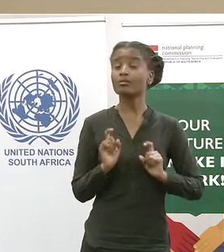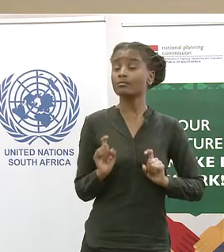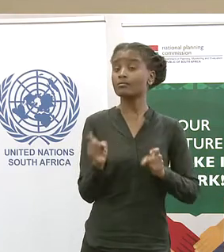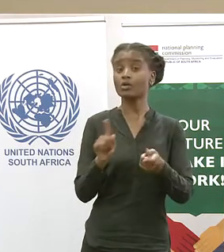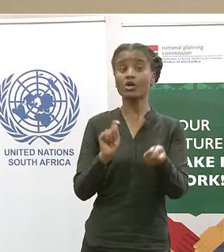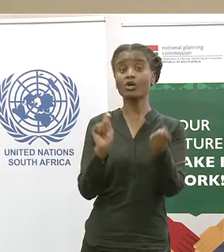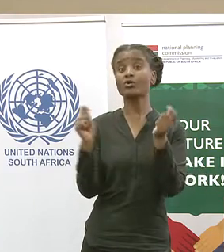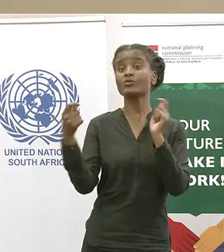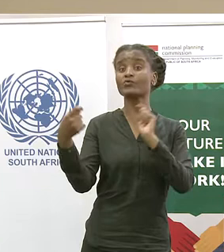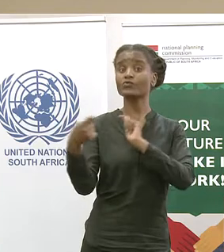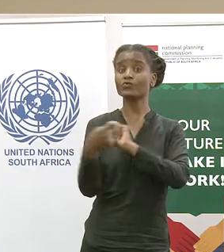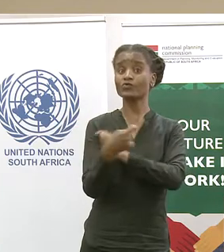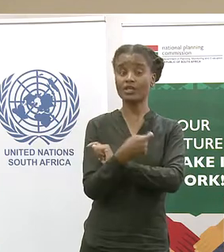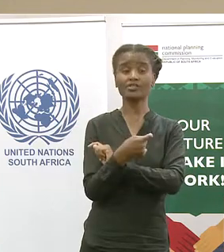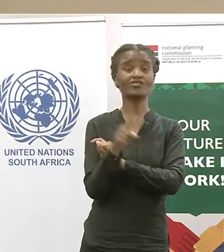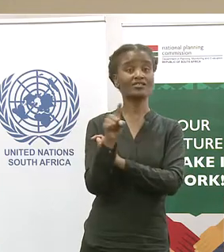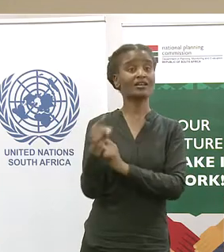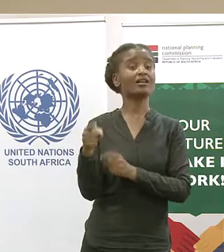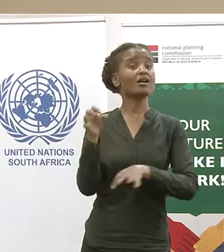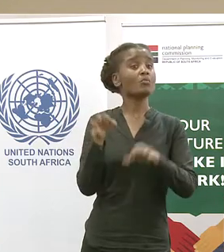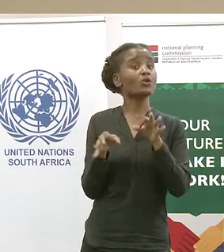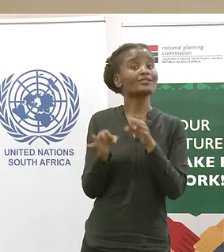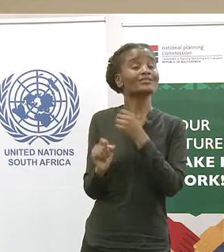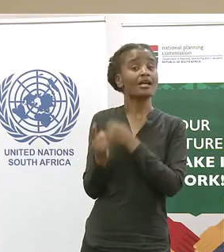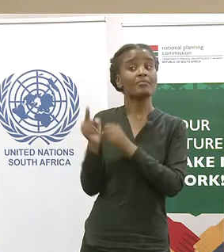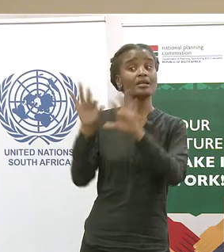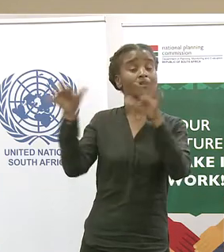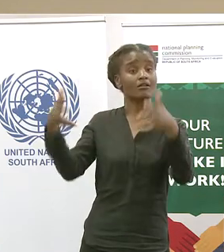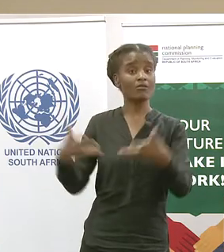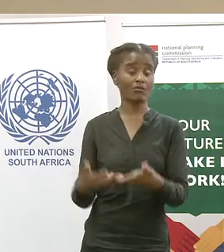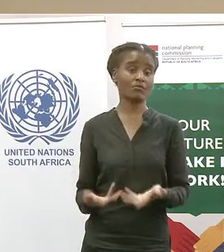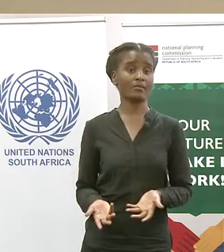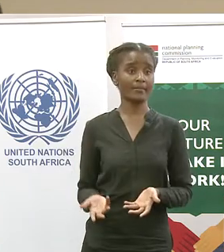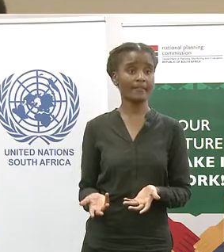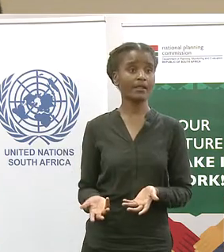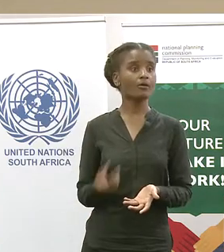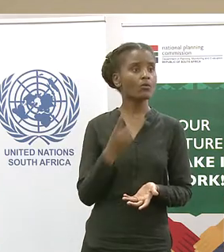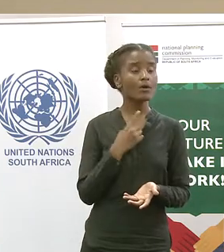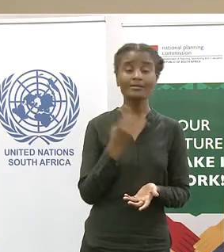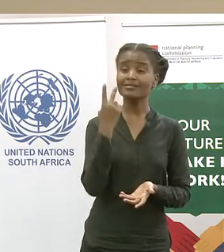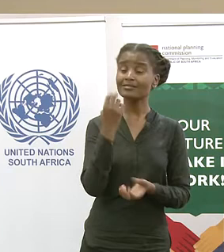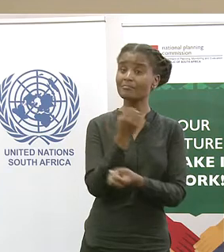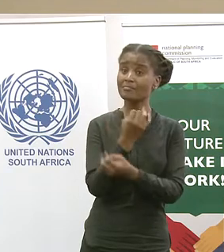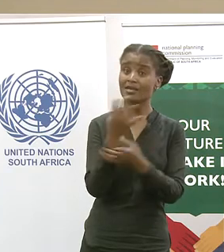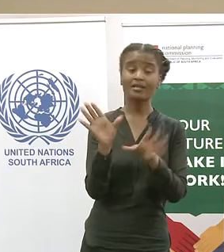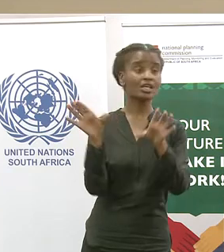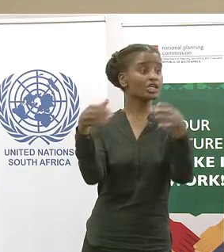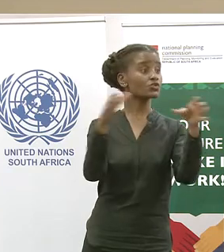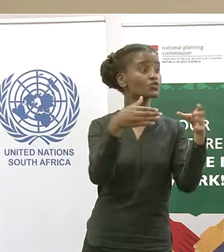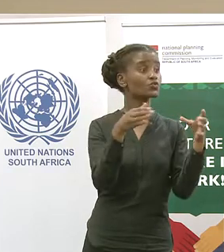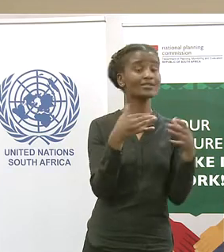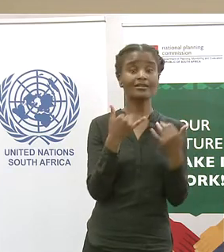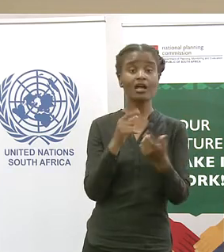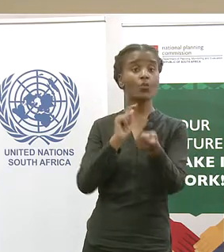change of geopolitics and what's happening globally. Entire industries are being reimagined as we